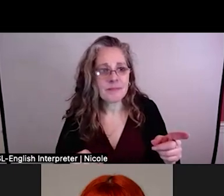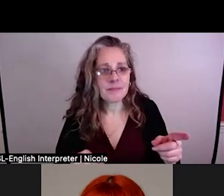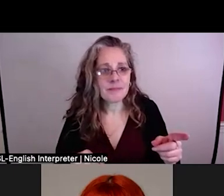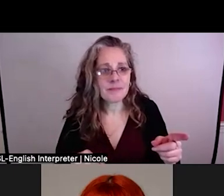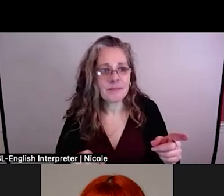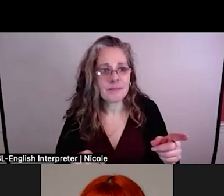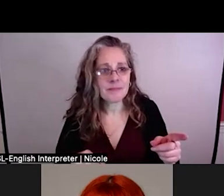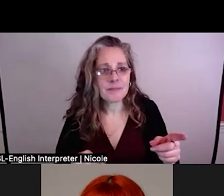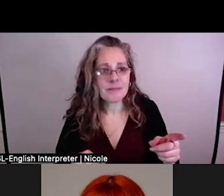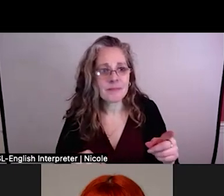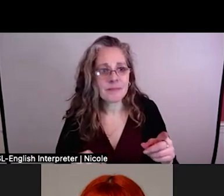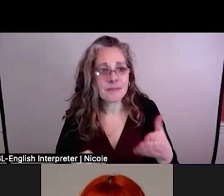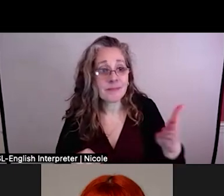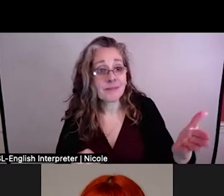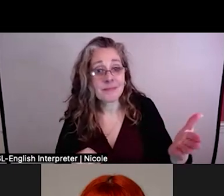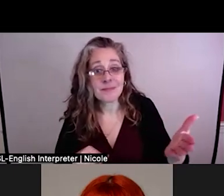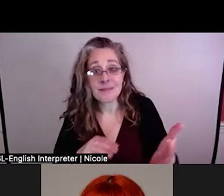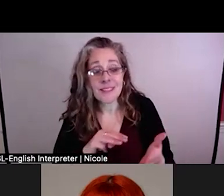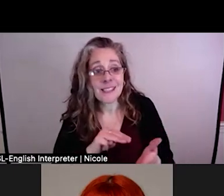talk.